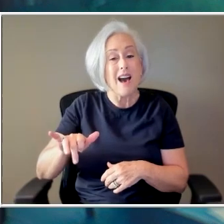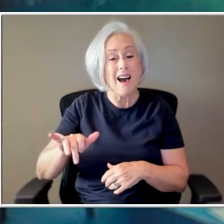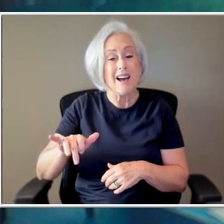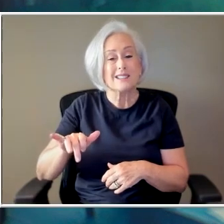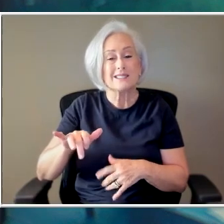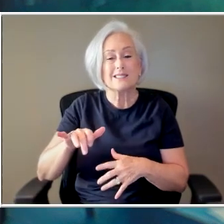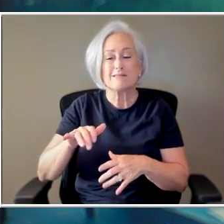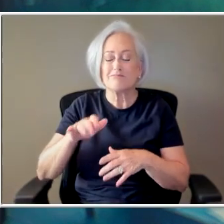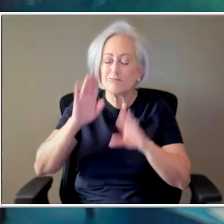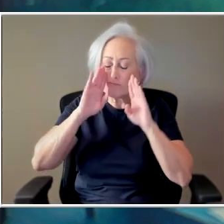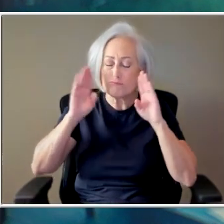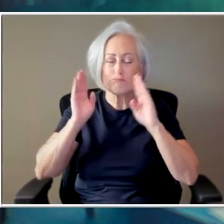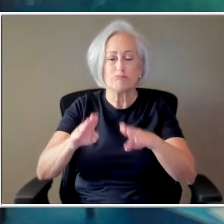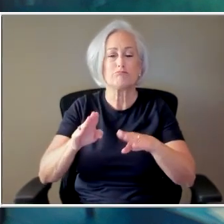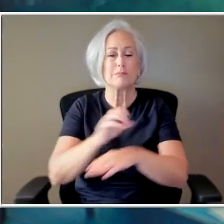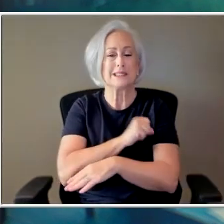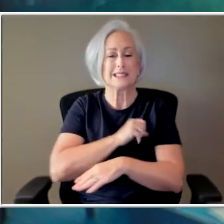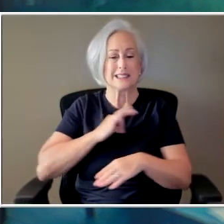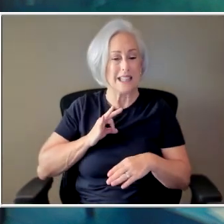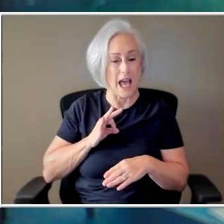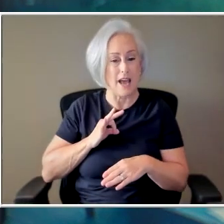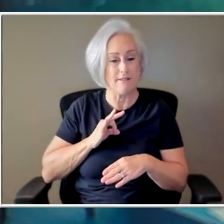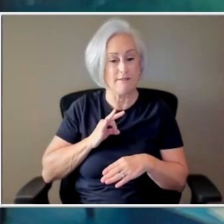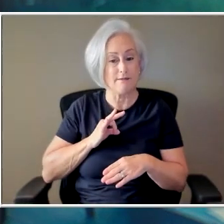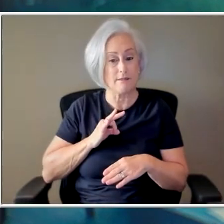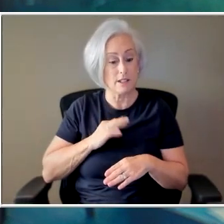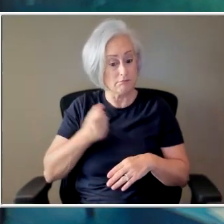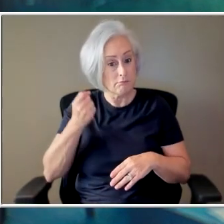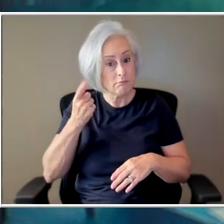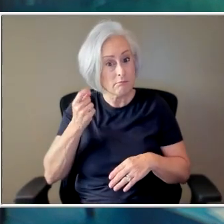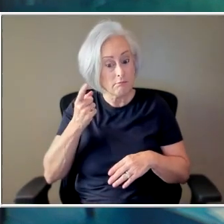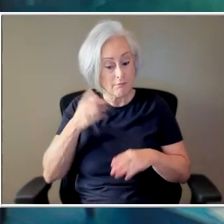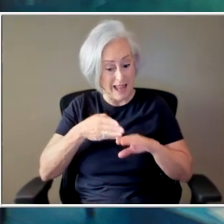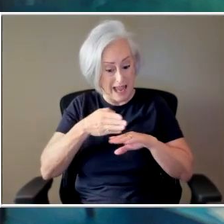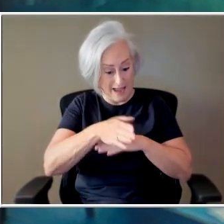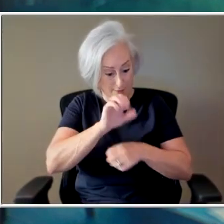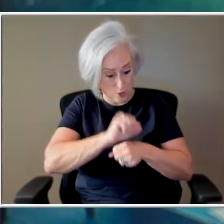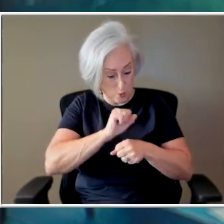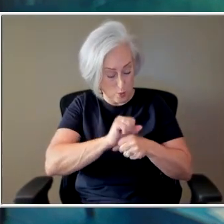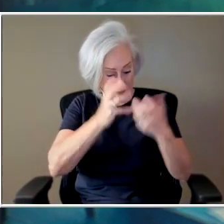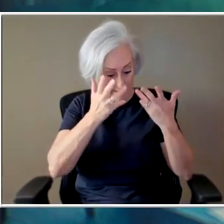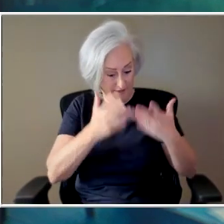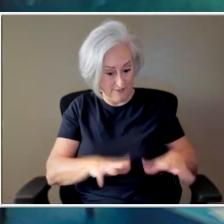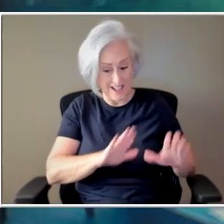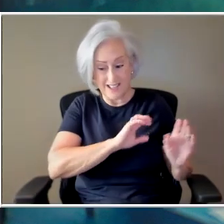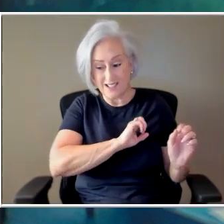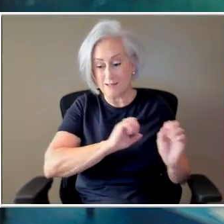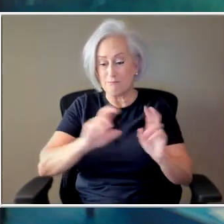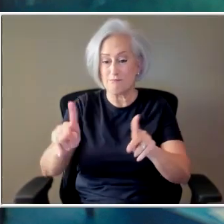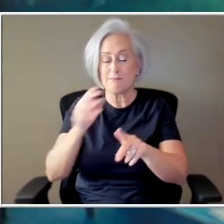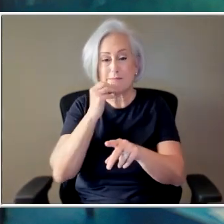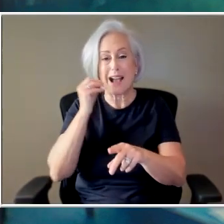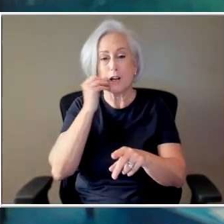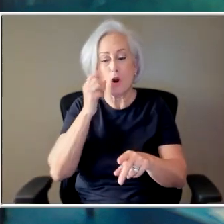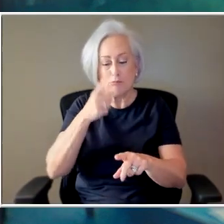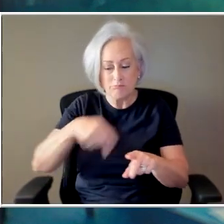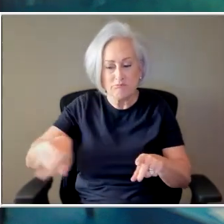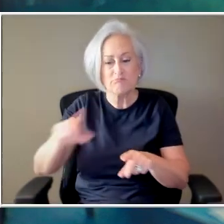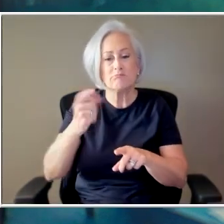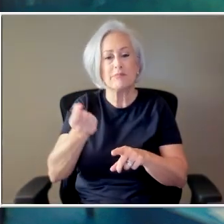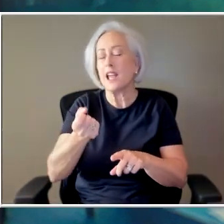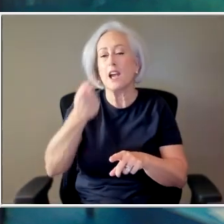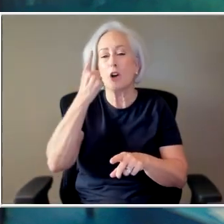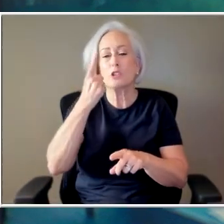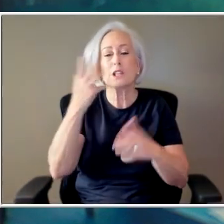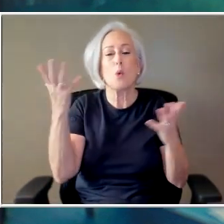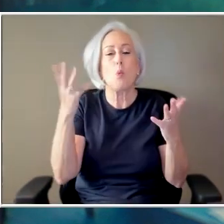staff, and they go home at the end of the day after their work, and they understand, each and every one of them, what's important in